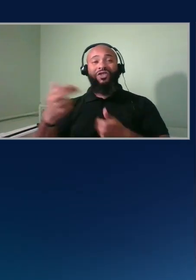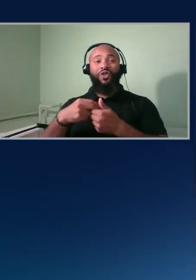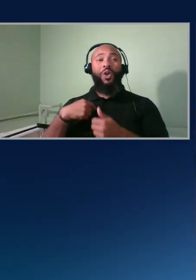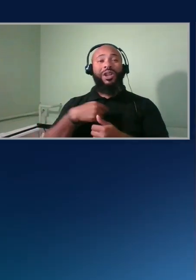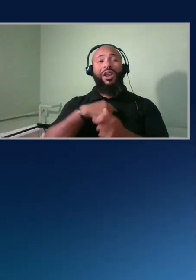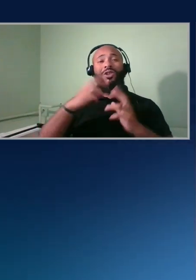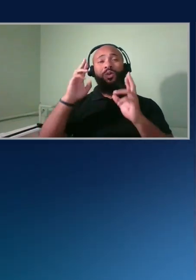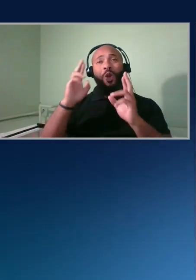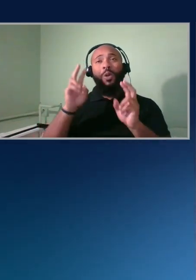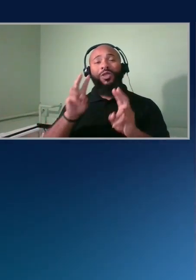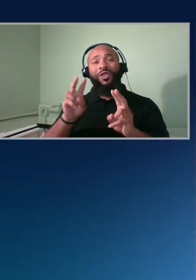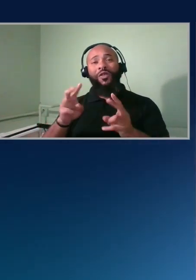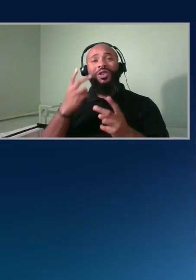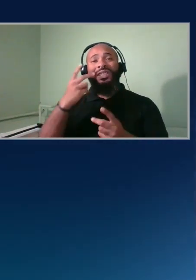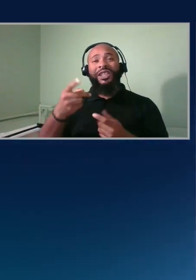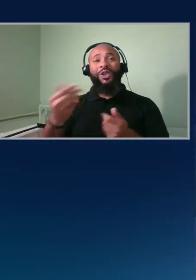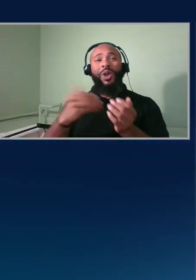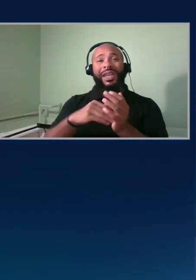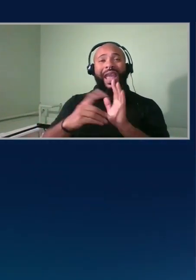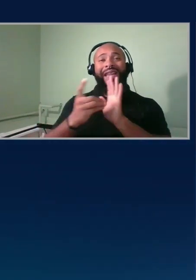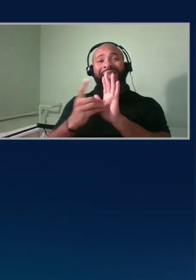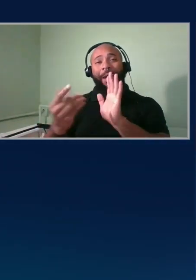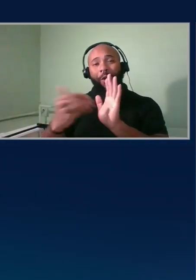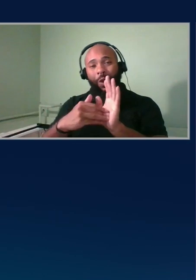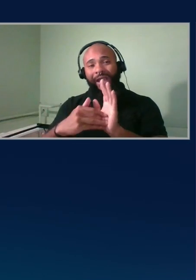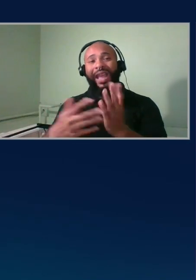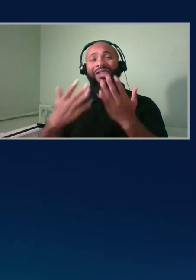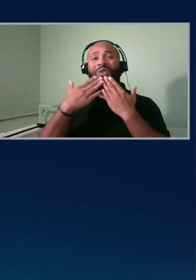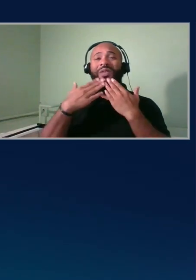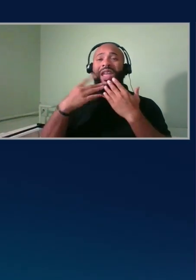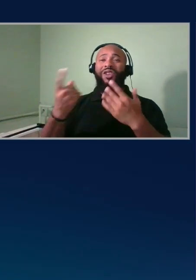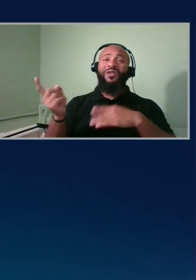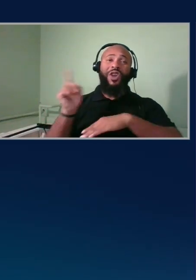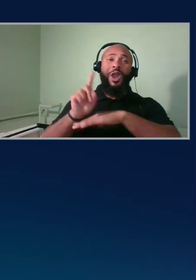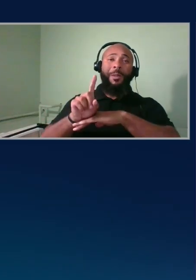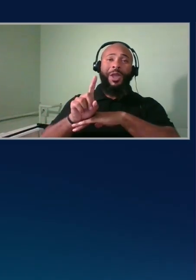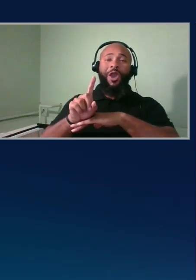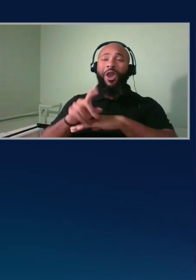wonderful demo as well. So thank you for coming on. All of you,